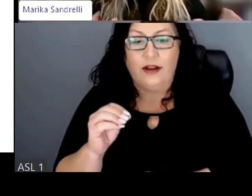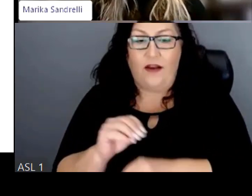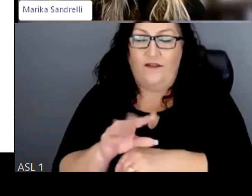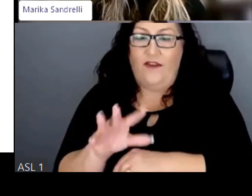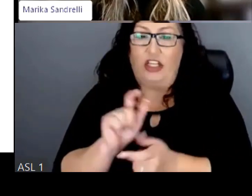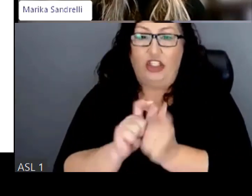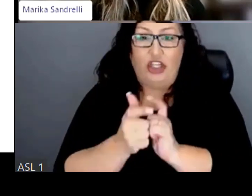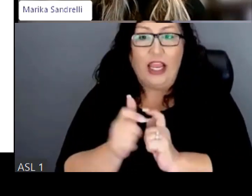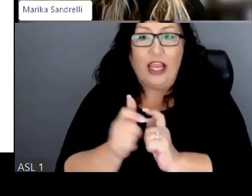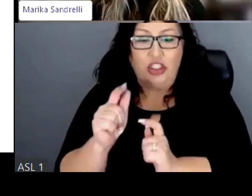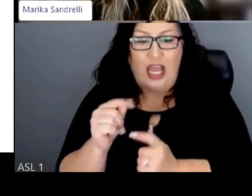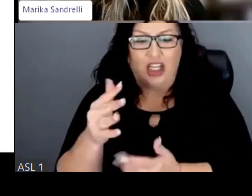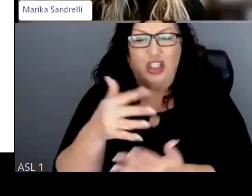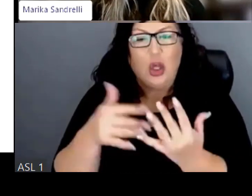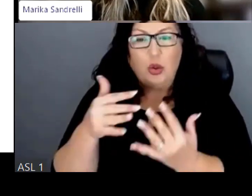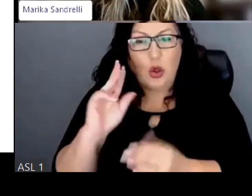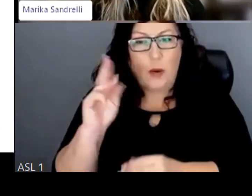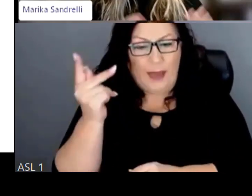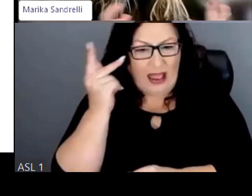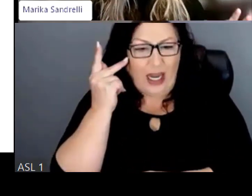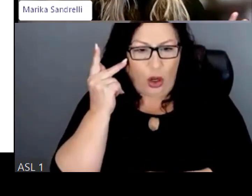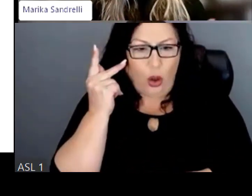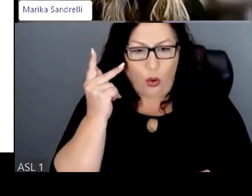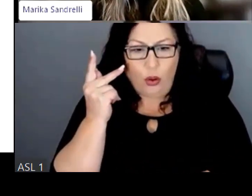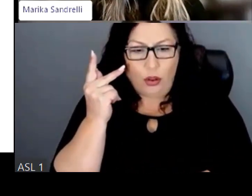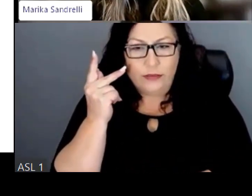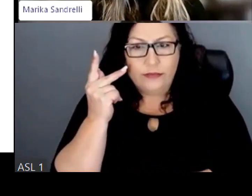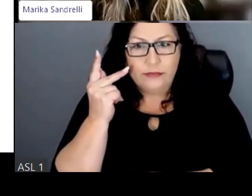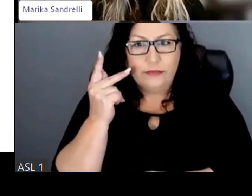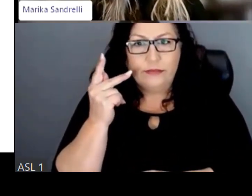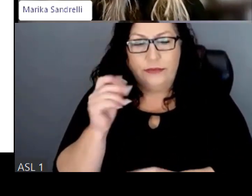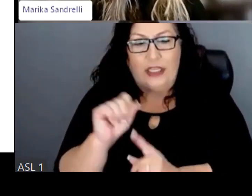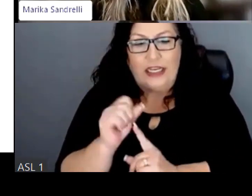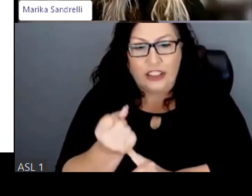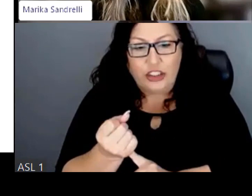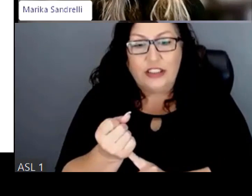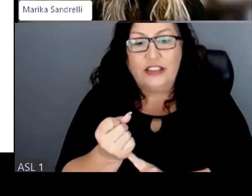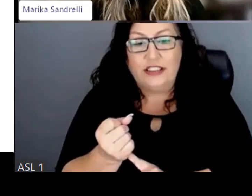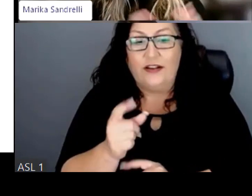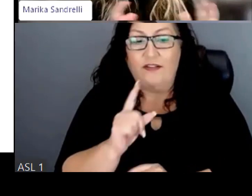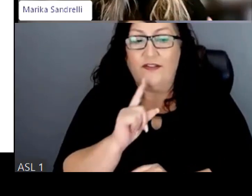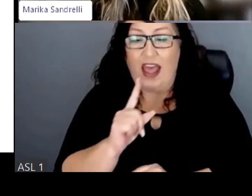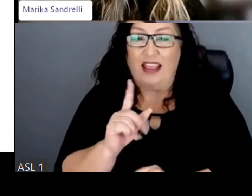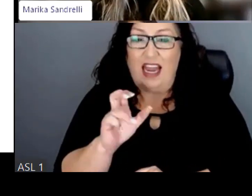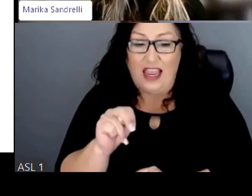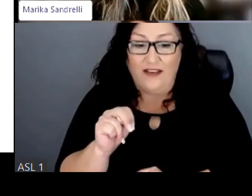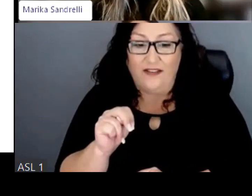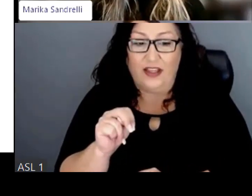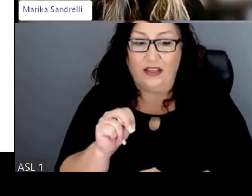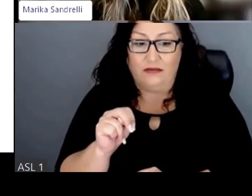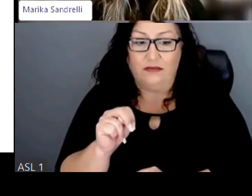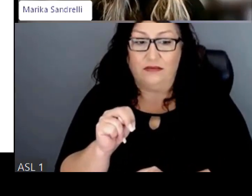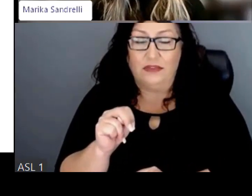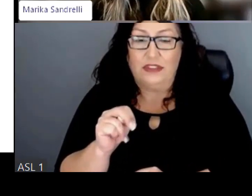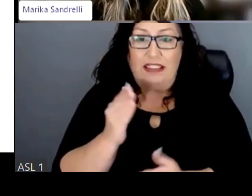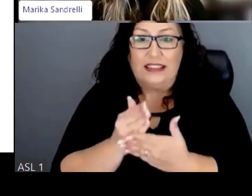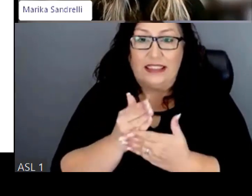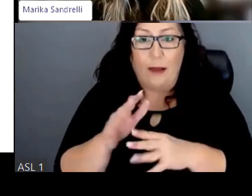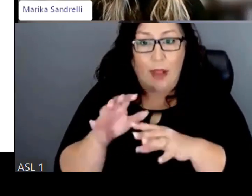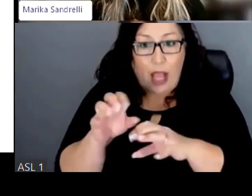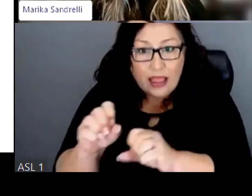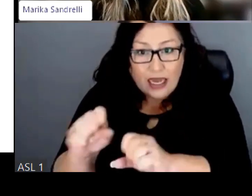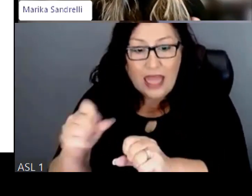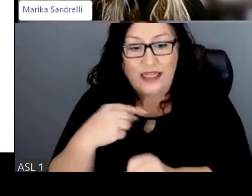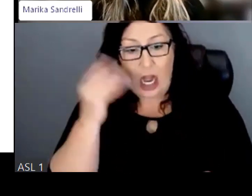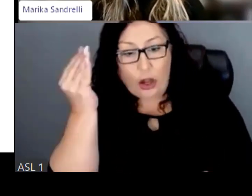affect change at a social political conditions around the fact of even decolonizing our thinking